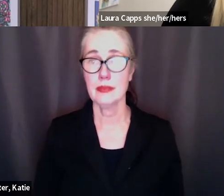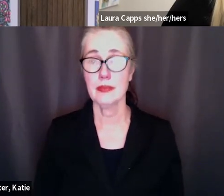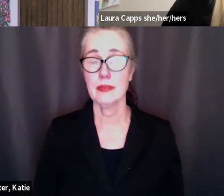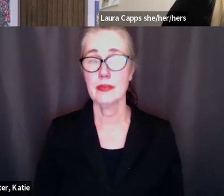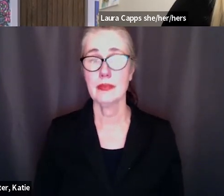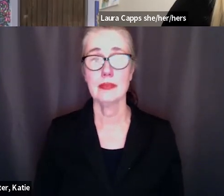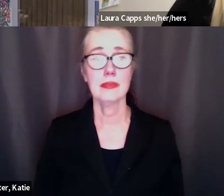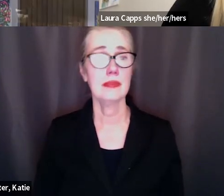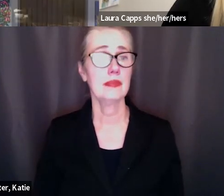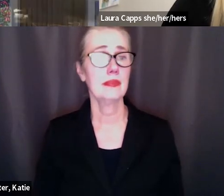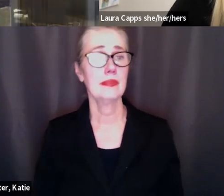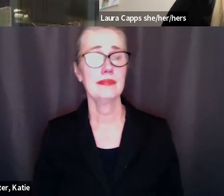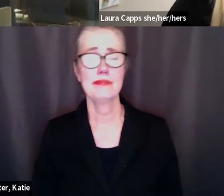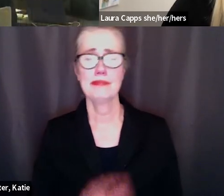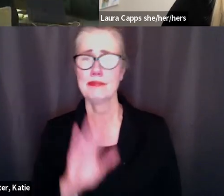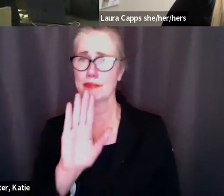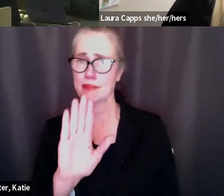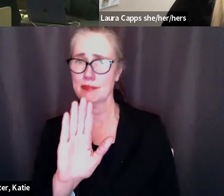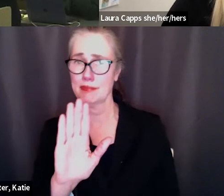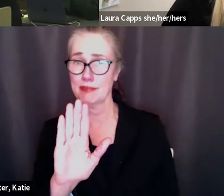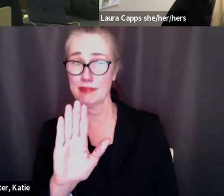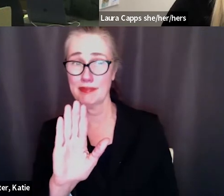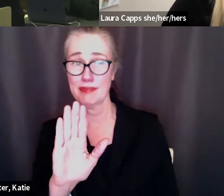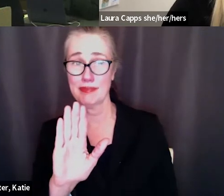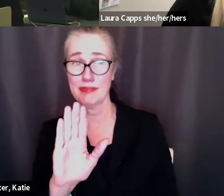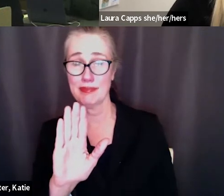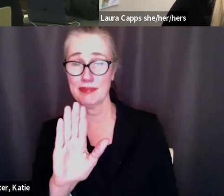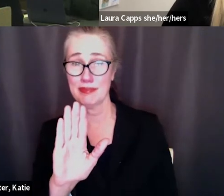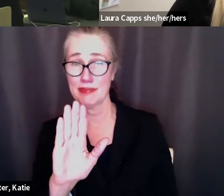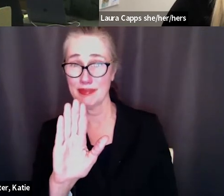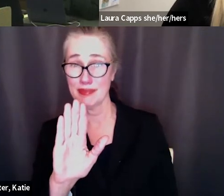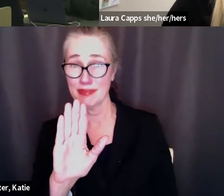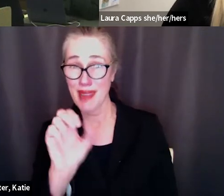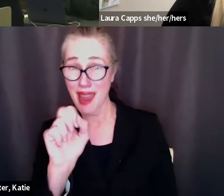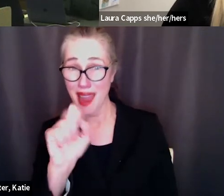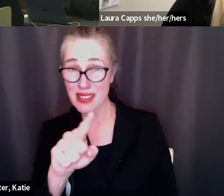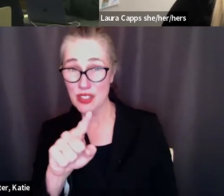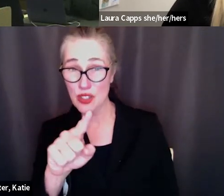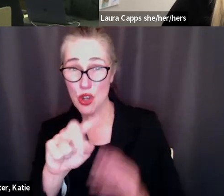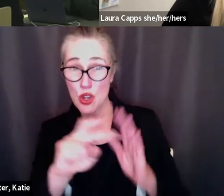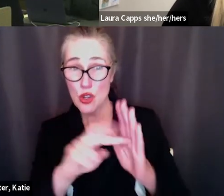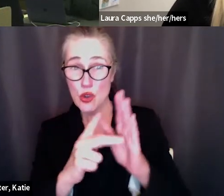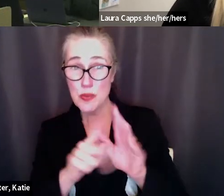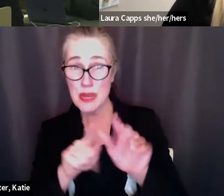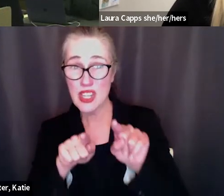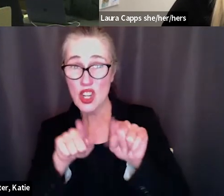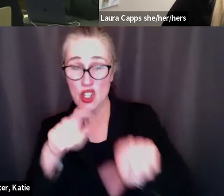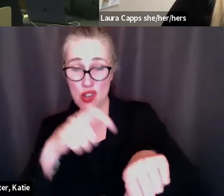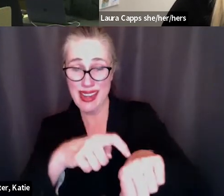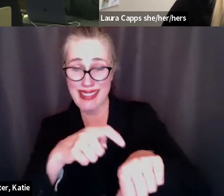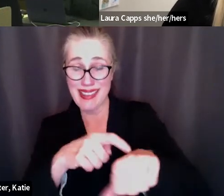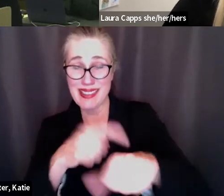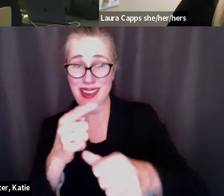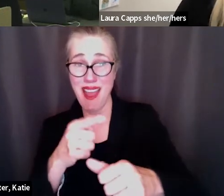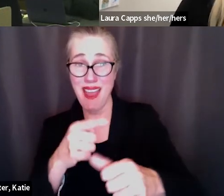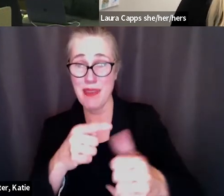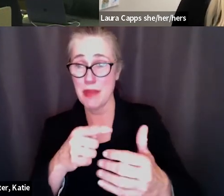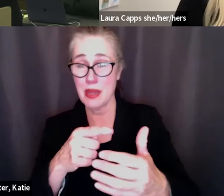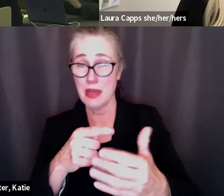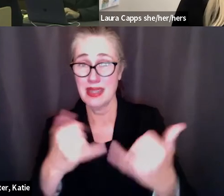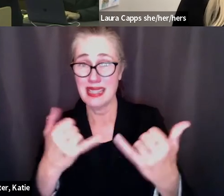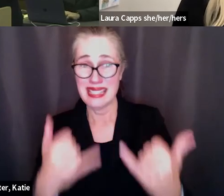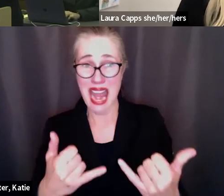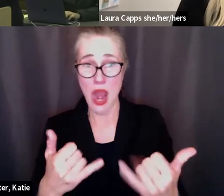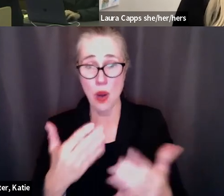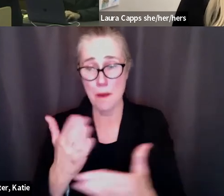just to be clear are you inquiring about uh questions that you may have during the interim or am i missing the question yeah